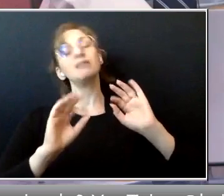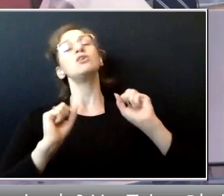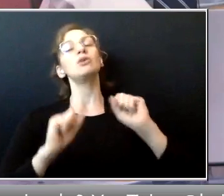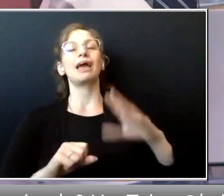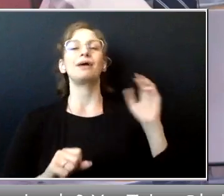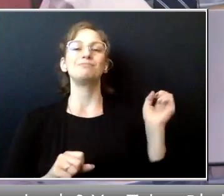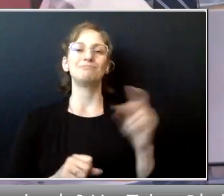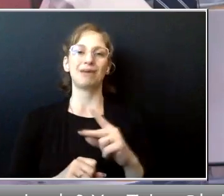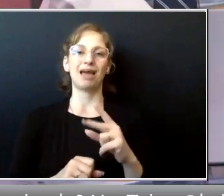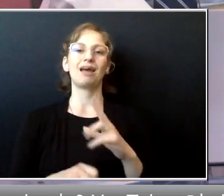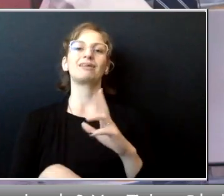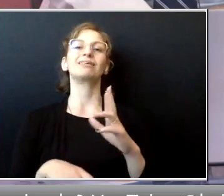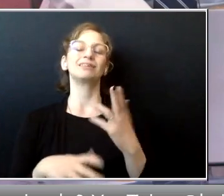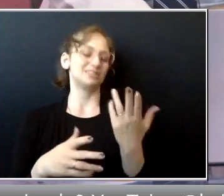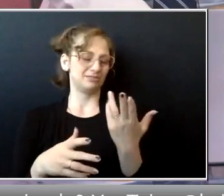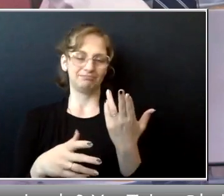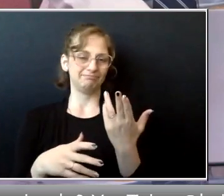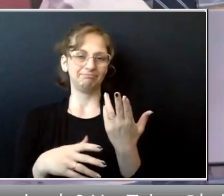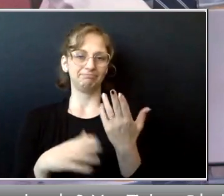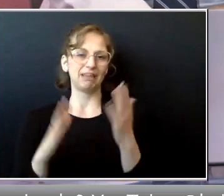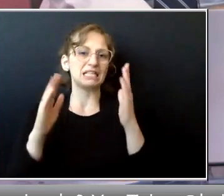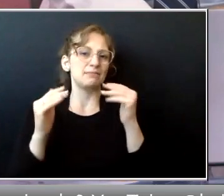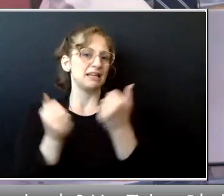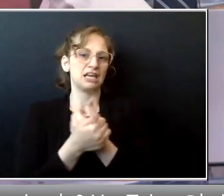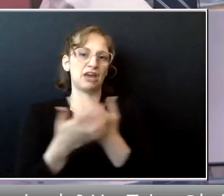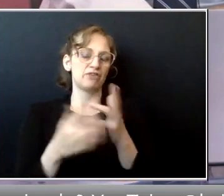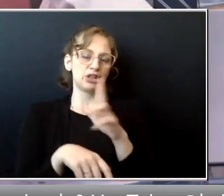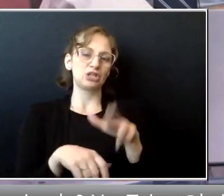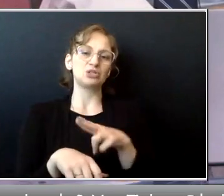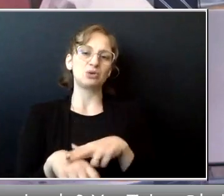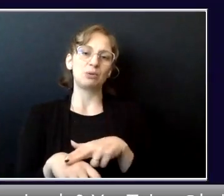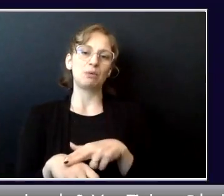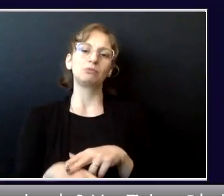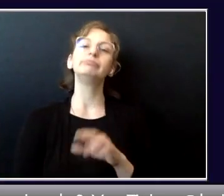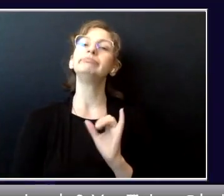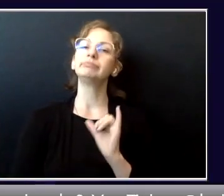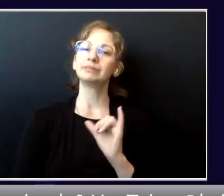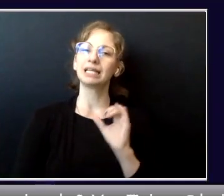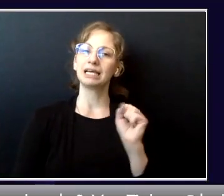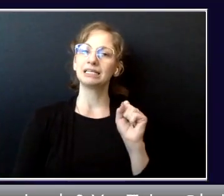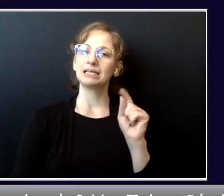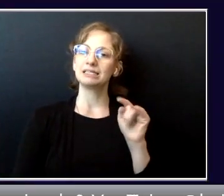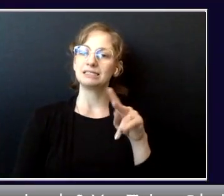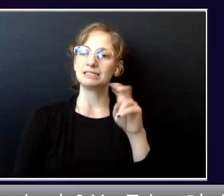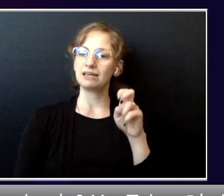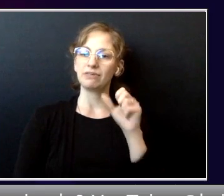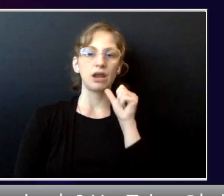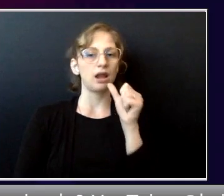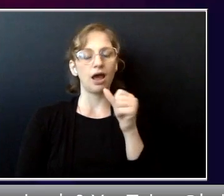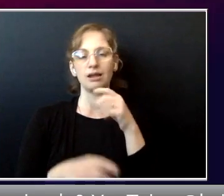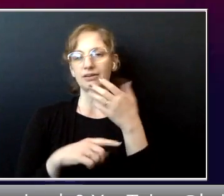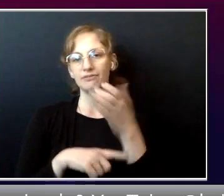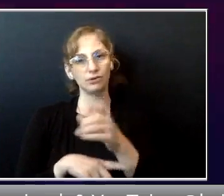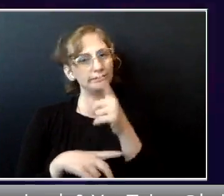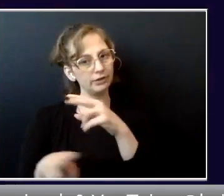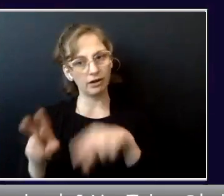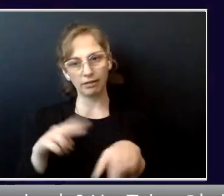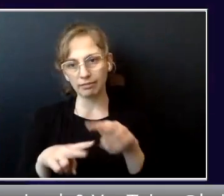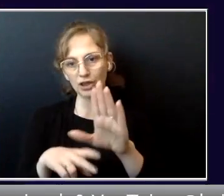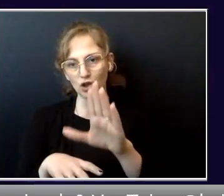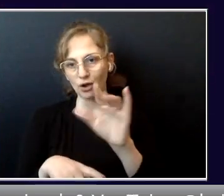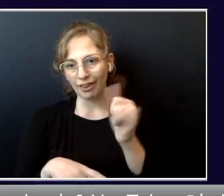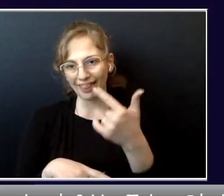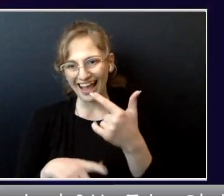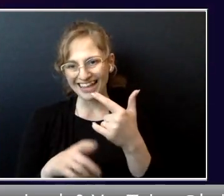hump? Over the hump. Okay, got it. And then Steve, not to make you look at your legs a lot on the show, but it's so jarring